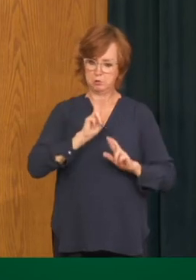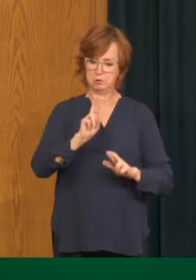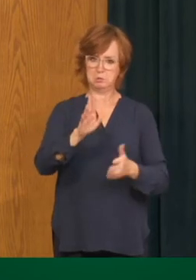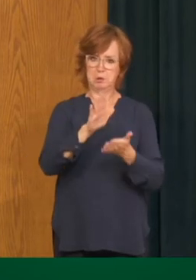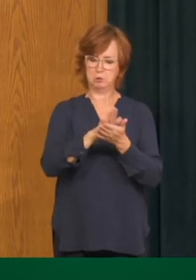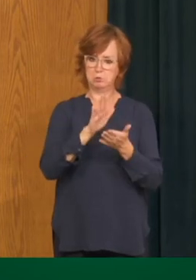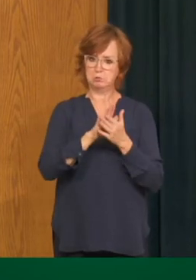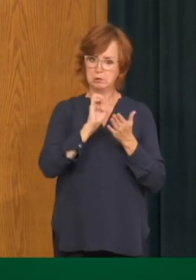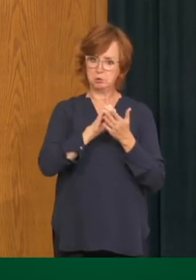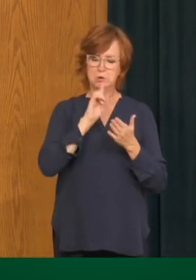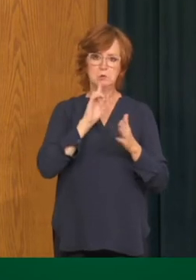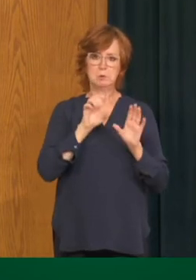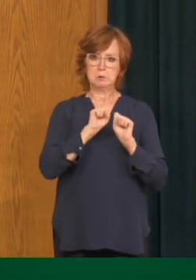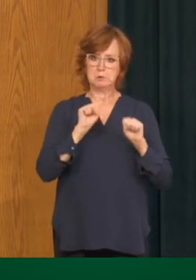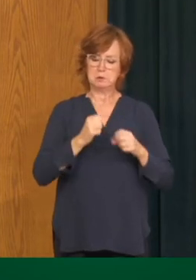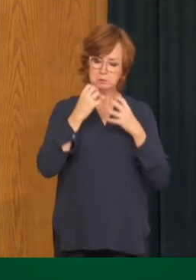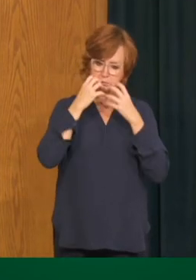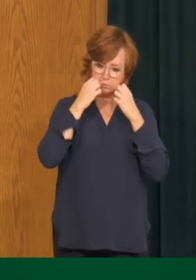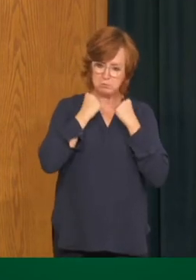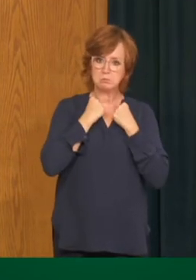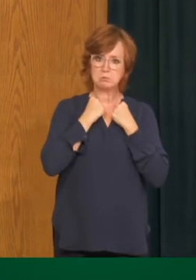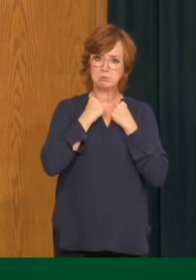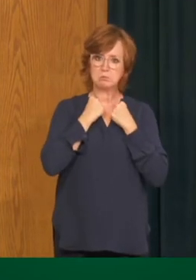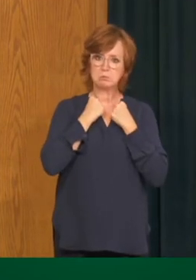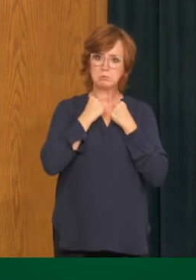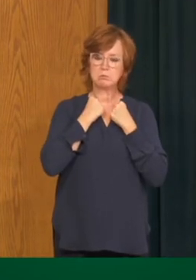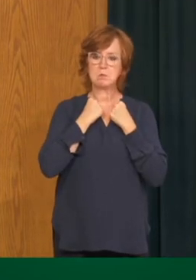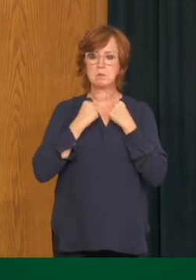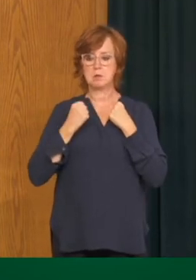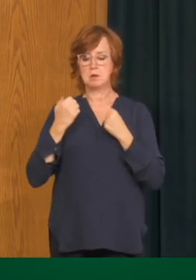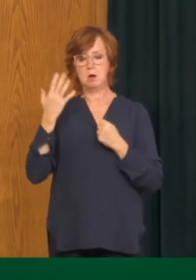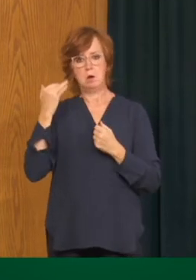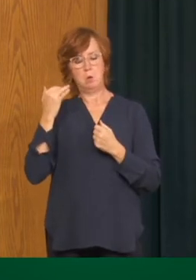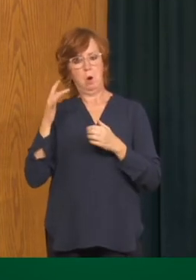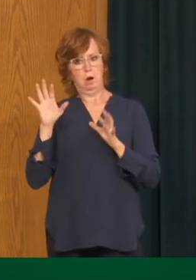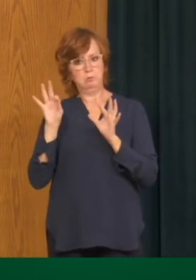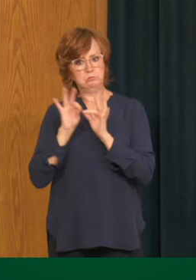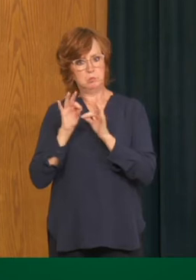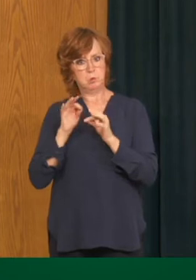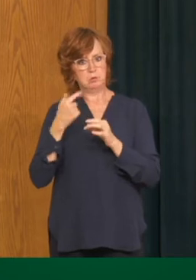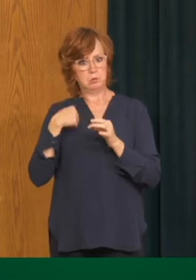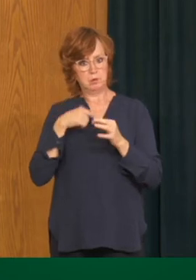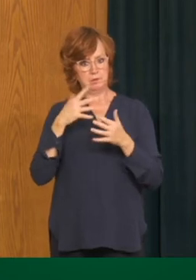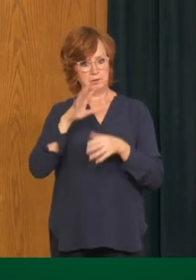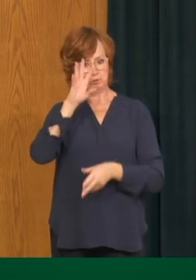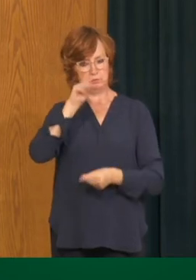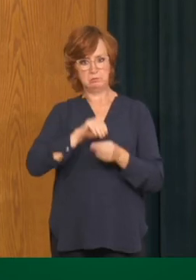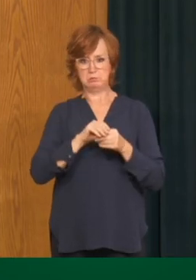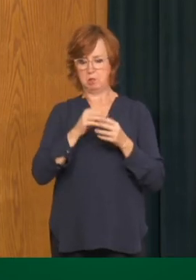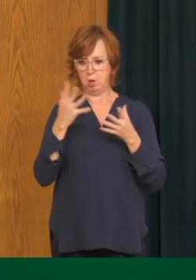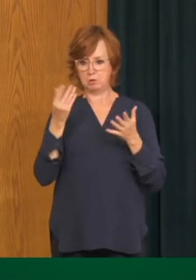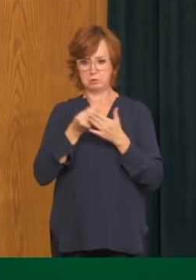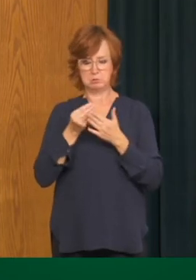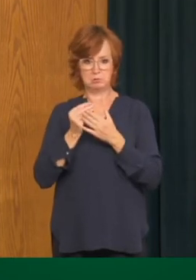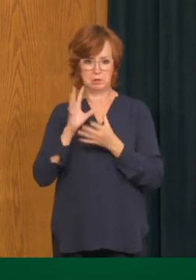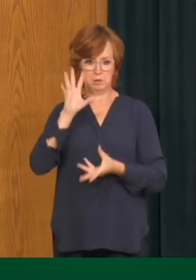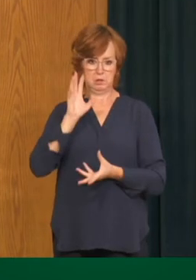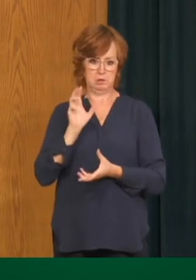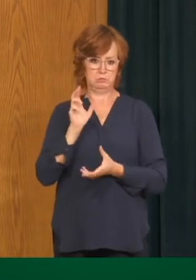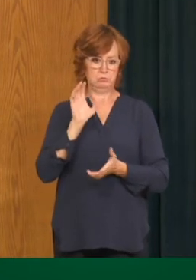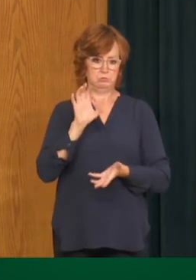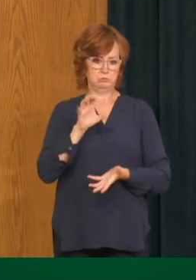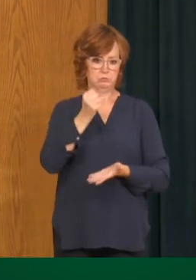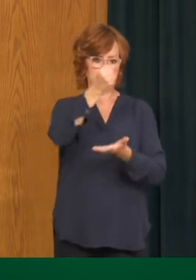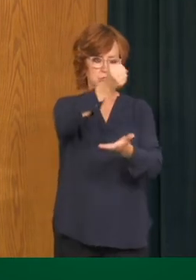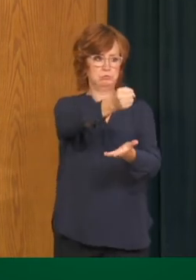dollars that are already available for our school divisions is a signal of just how seriously we are taking this. Follow up,